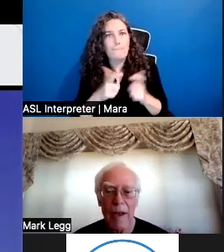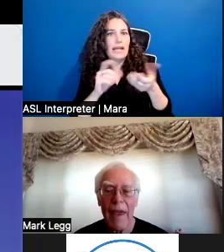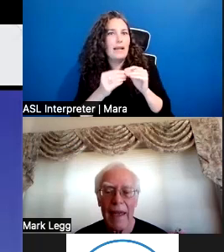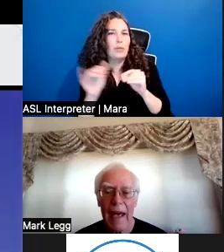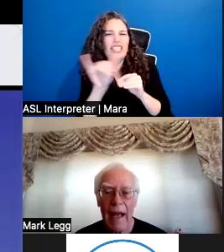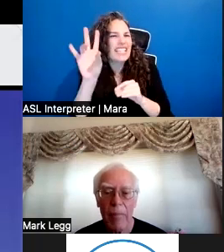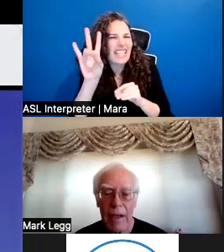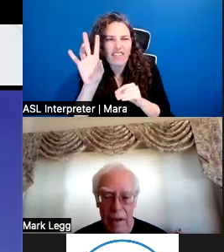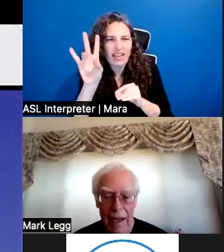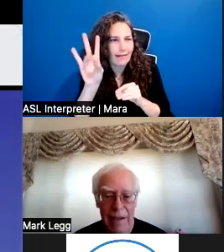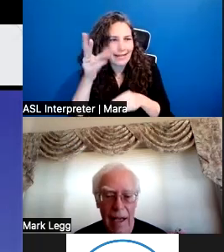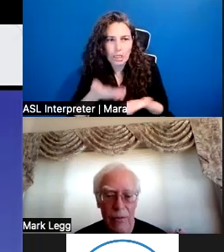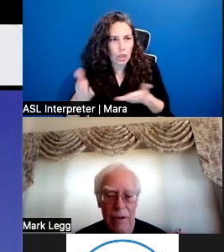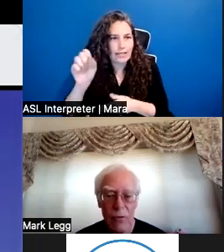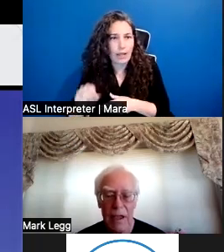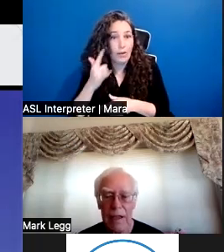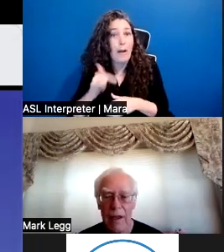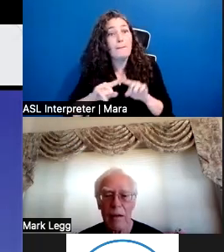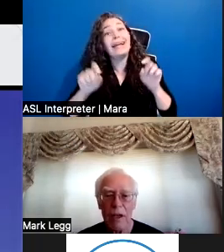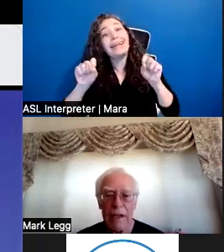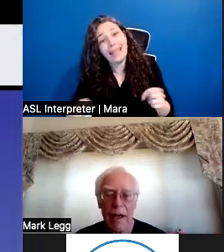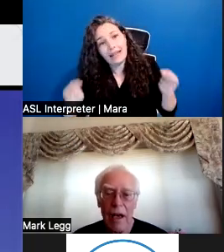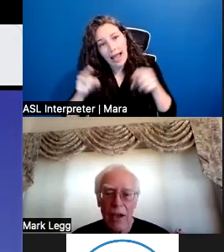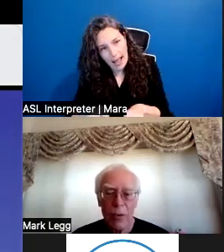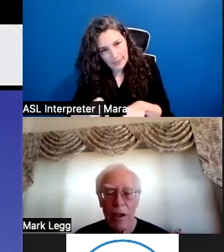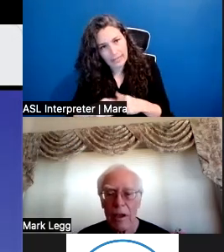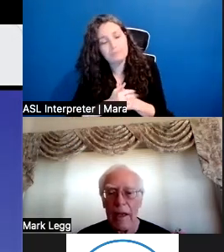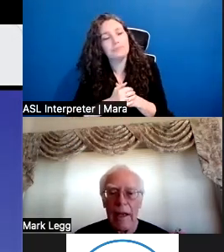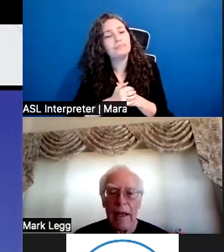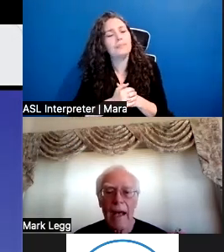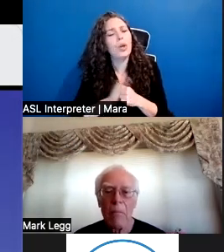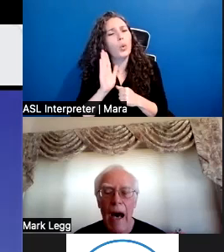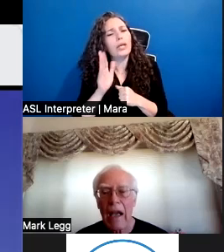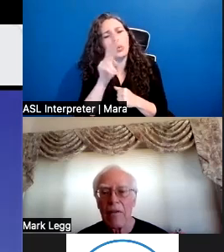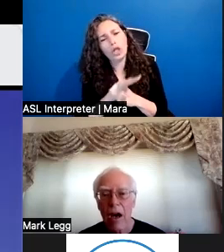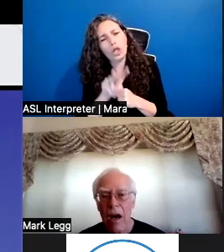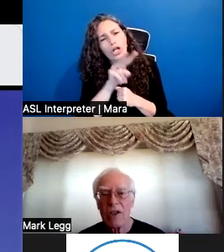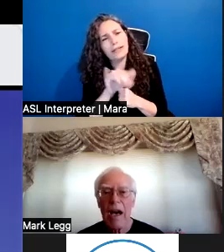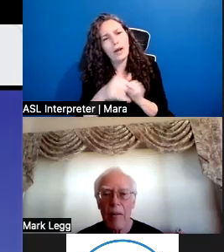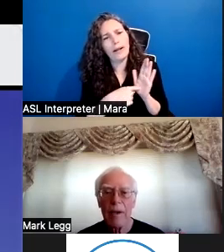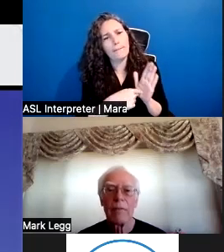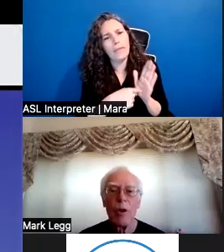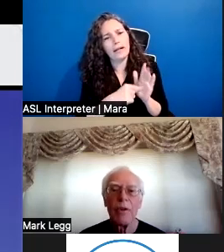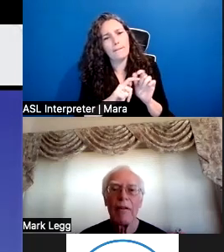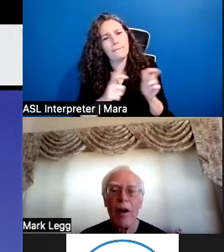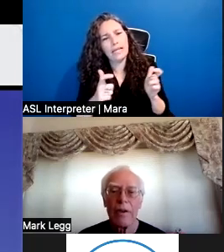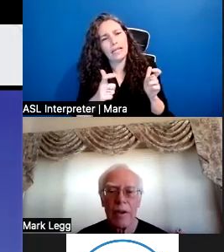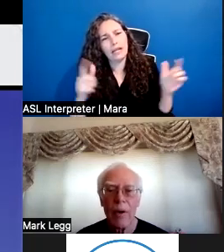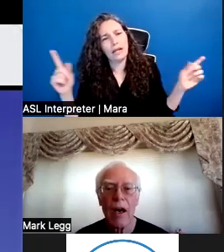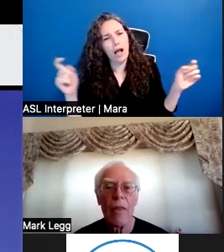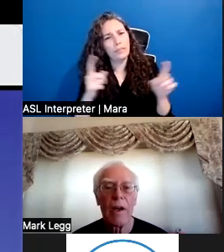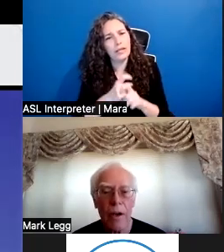recordings, but they can happen. And the next slides, we'll get into that in more detail. So we're going to look at a model of a large, complex,